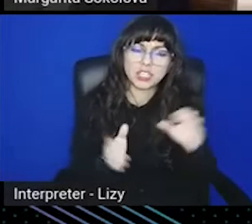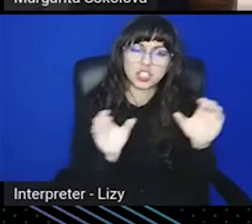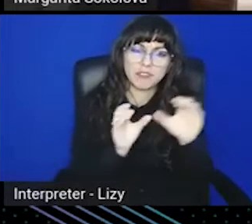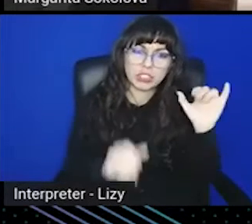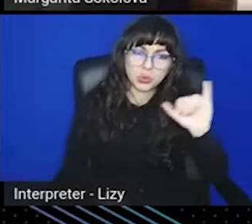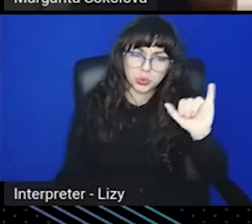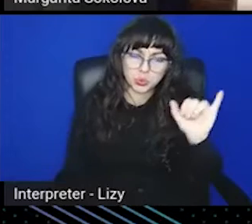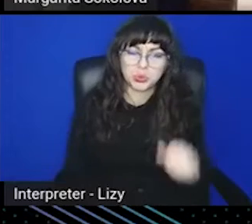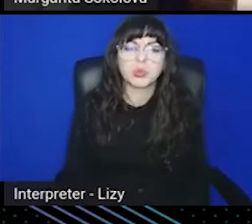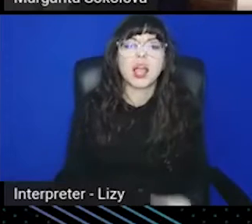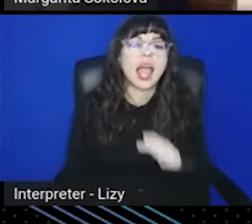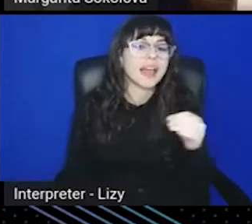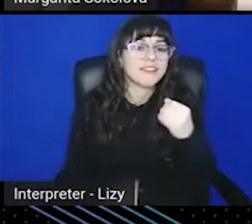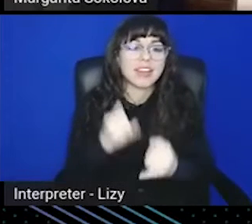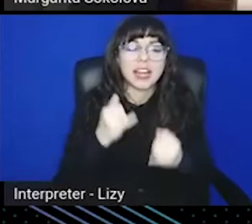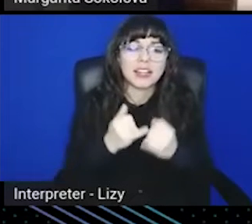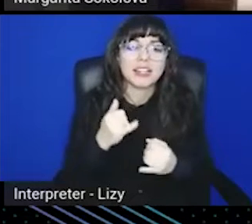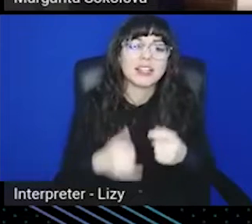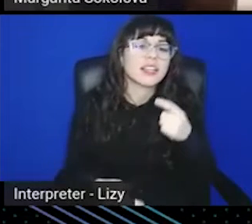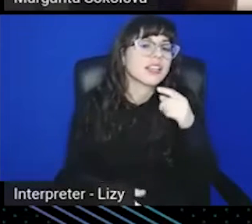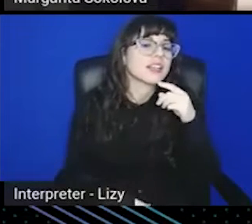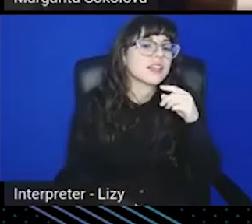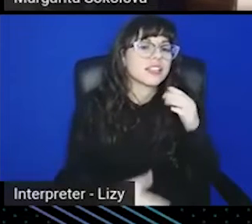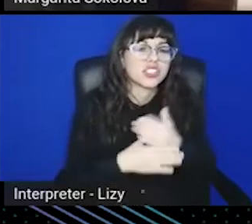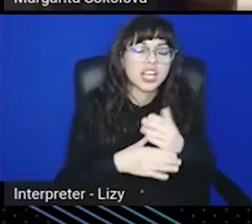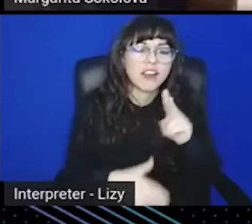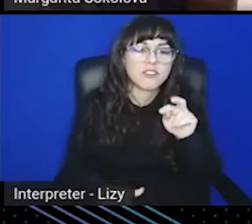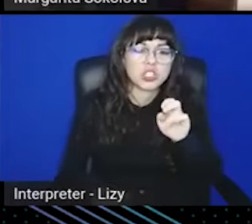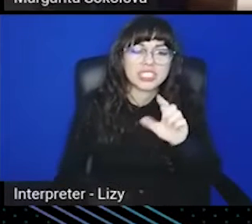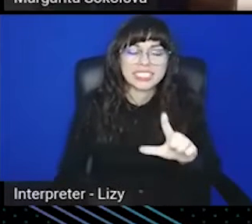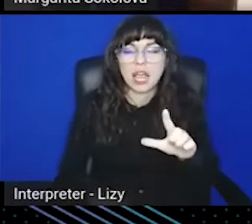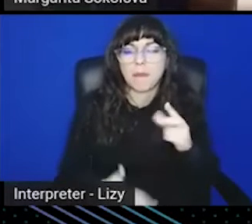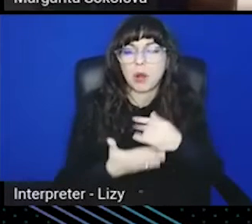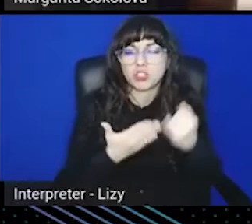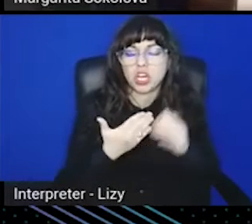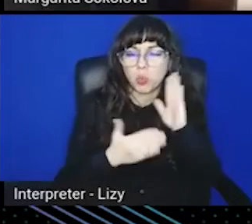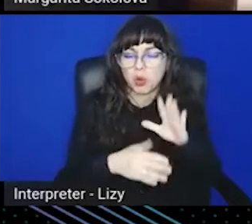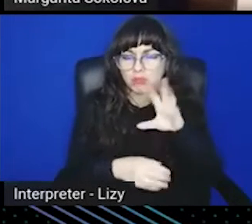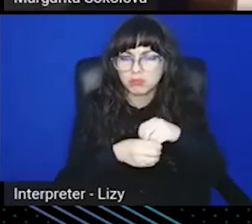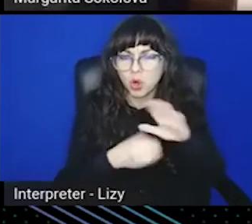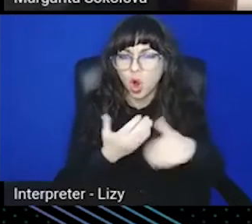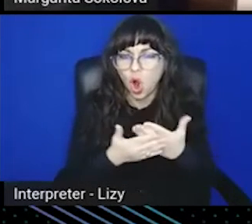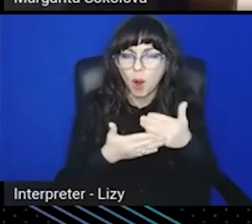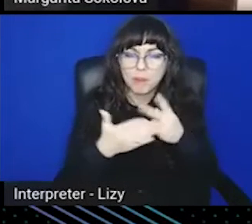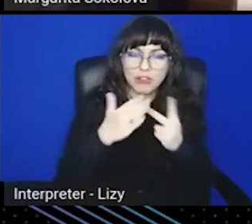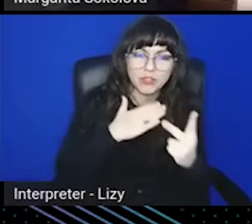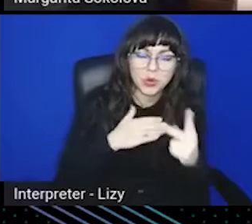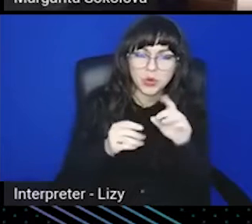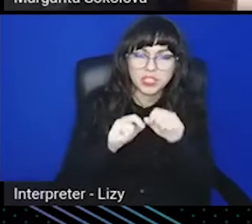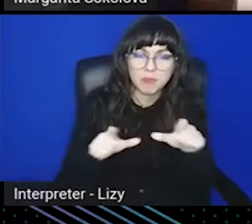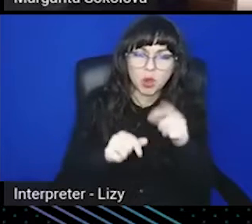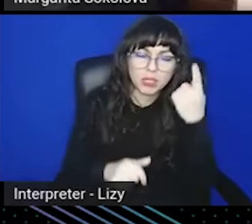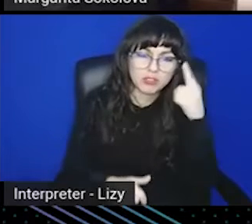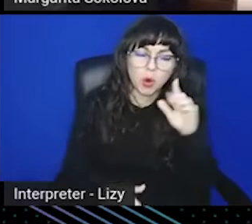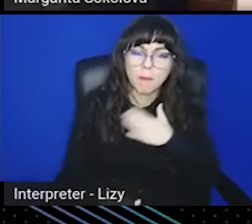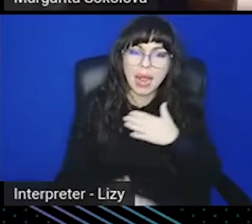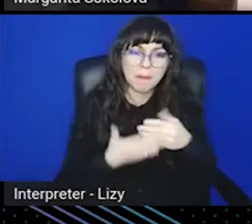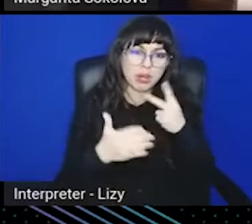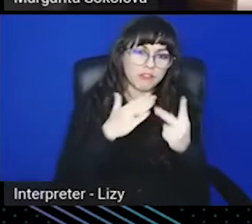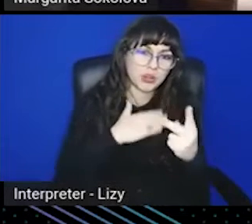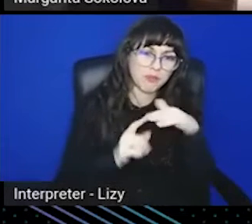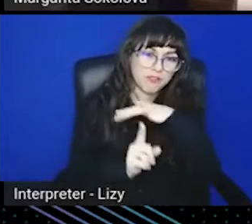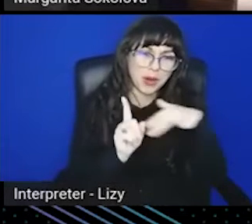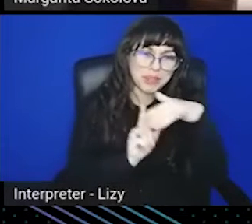And finally, there's the shared Vercel project that will house all of the preview deployments for my preview environments.